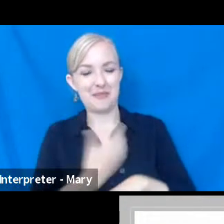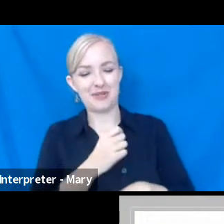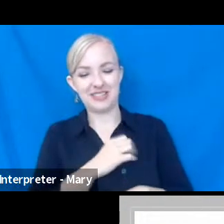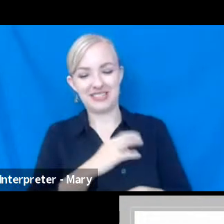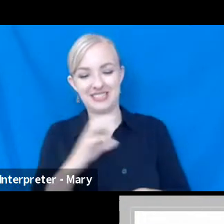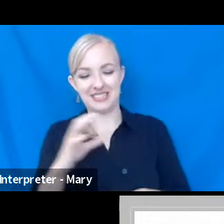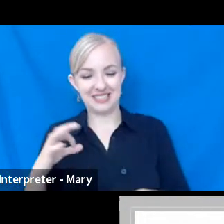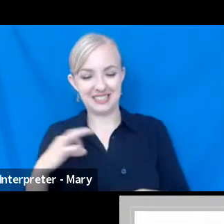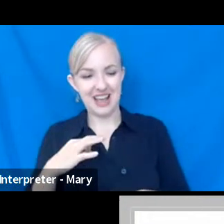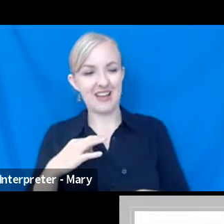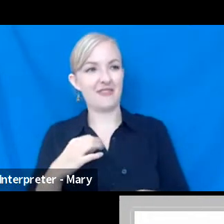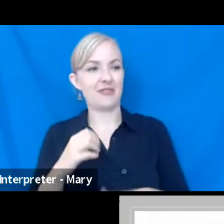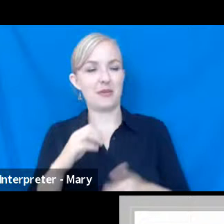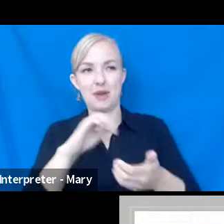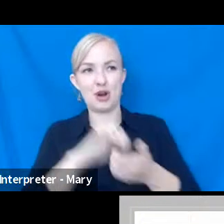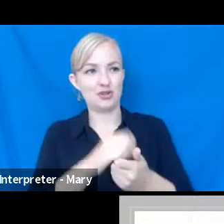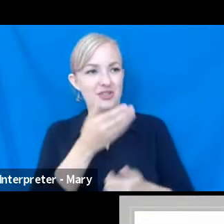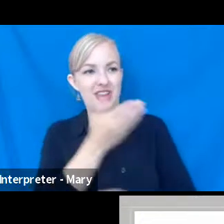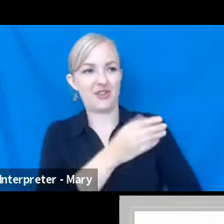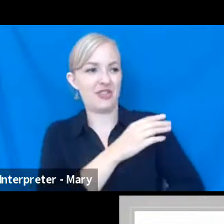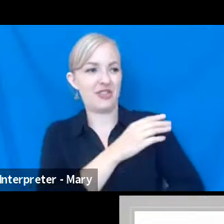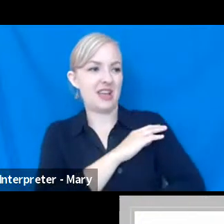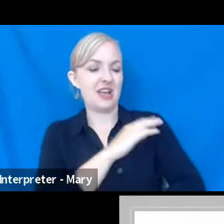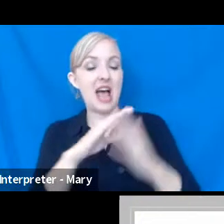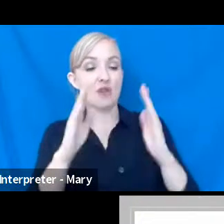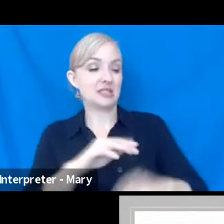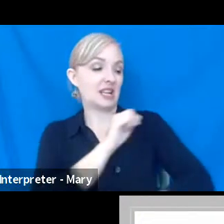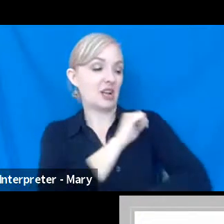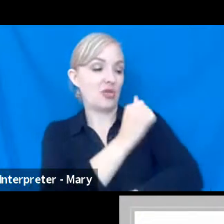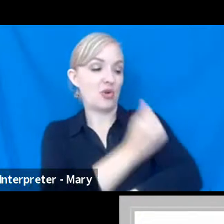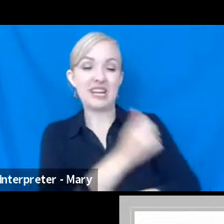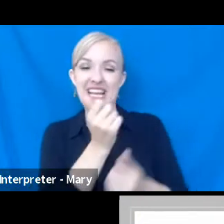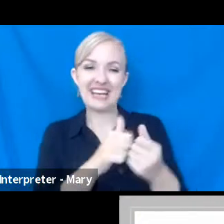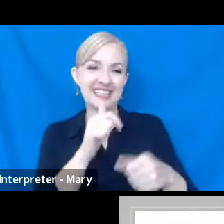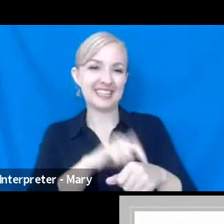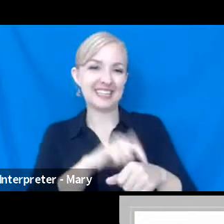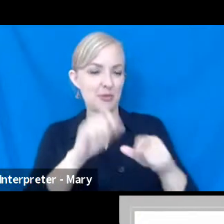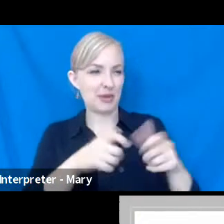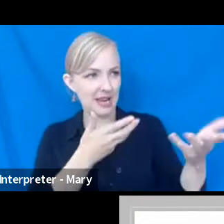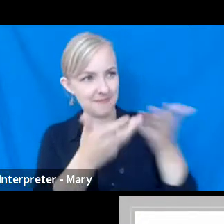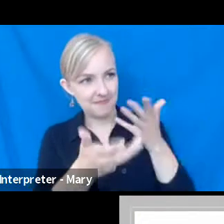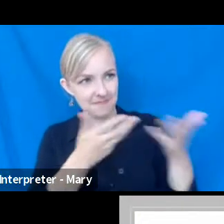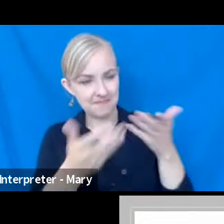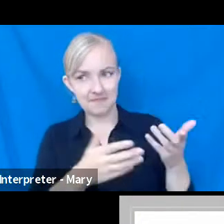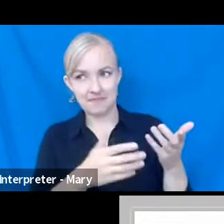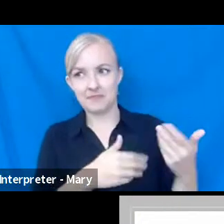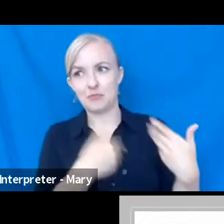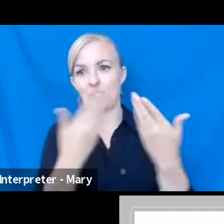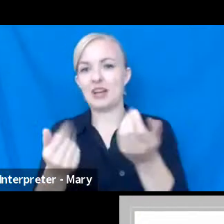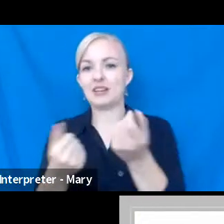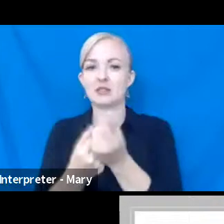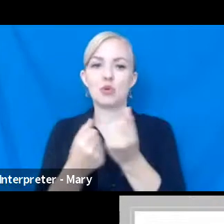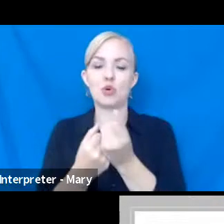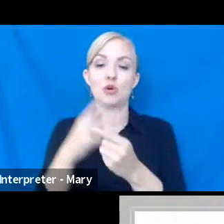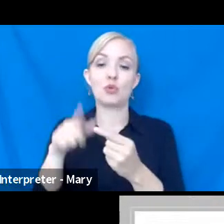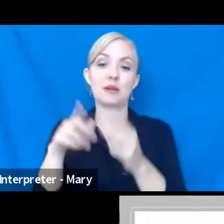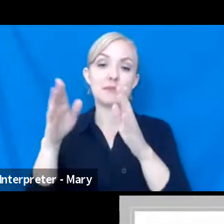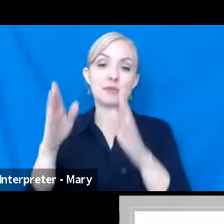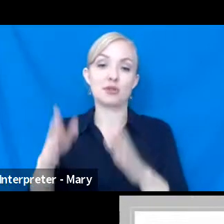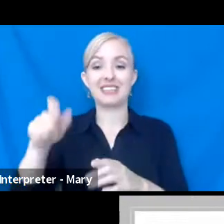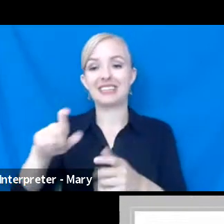Housing Authority anytime, and we can kind of provide back and forth support whenever someone may need a